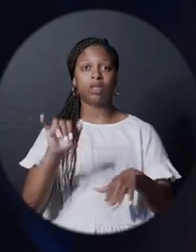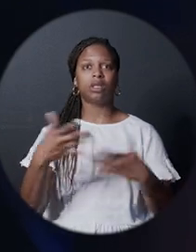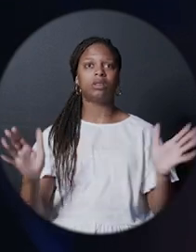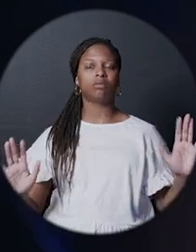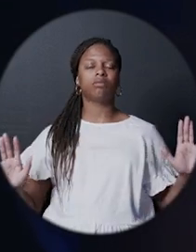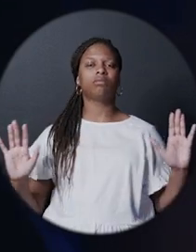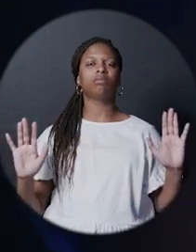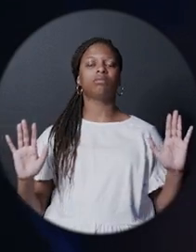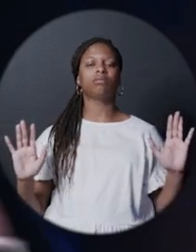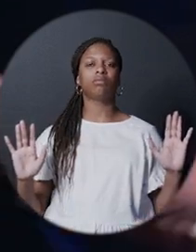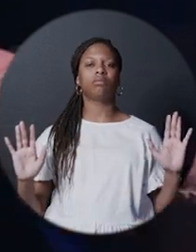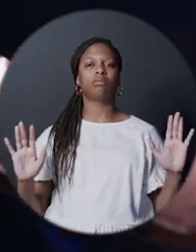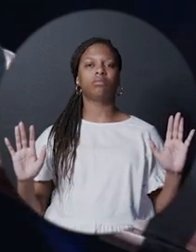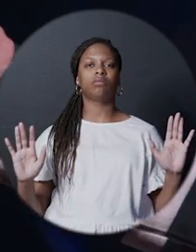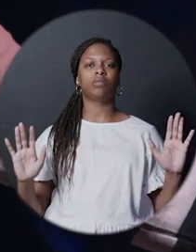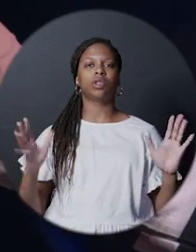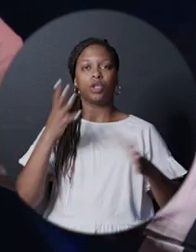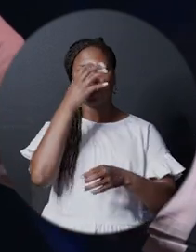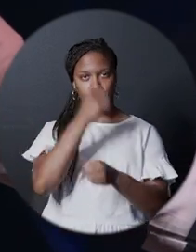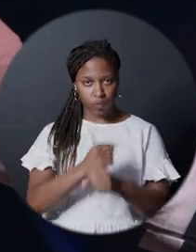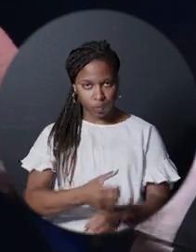land. That's it.